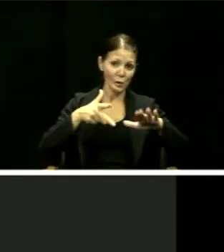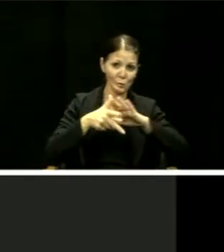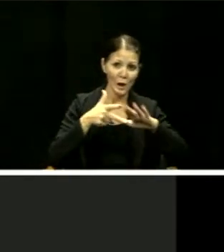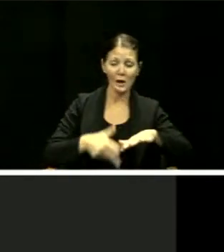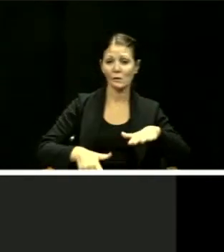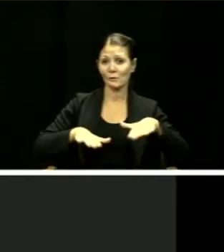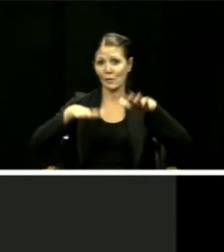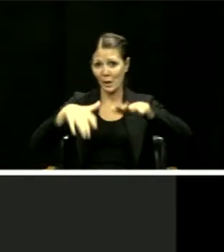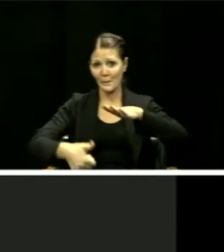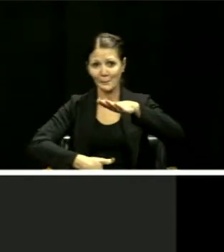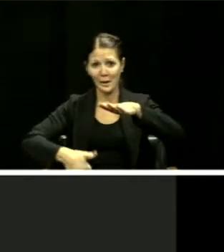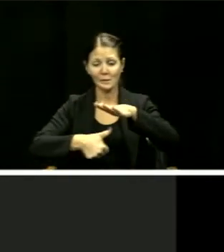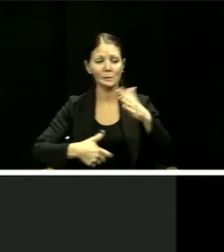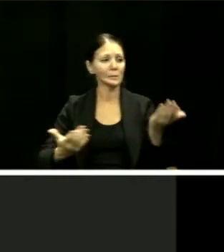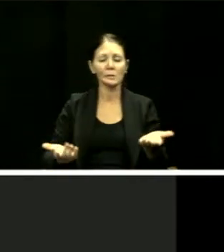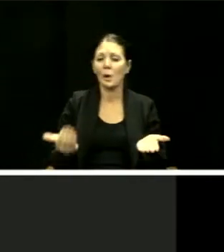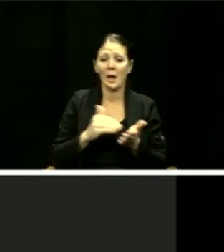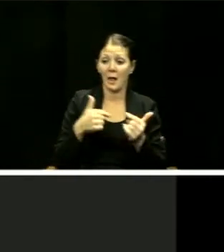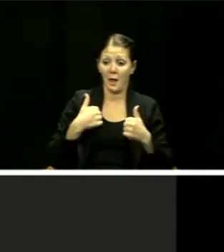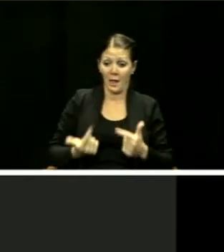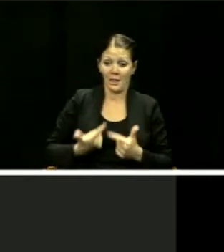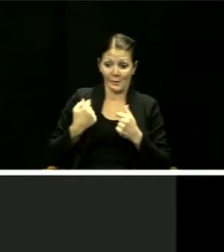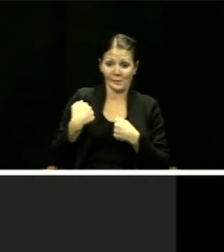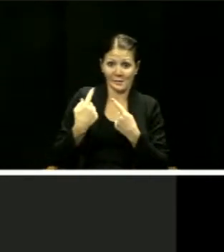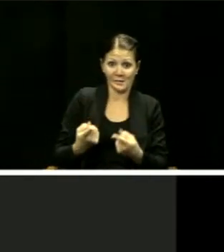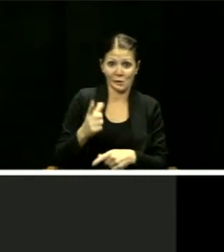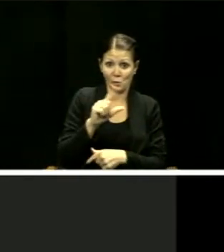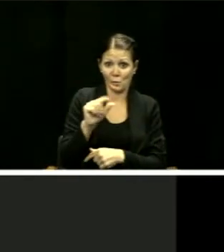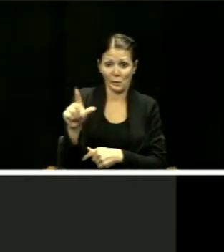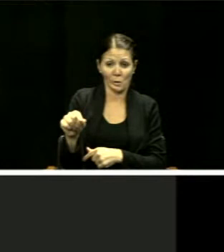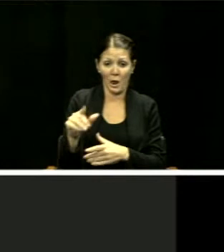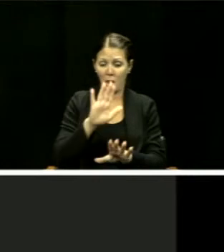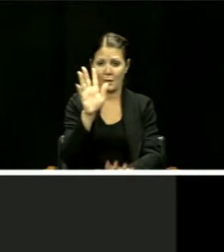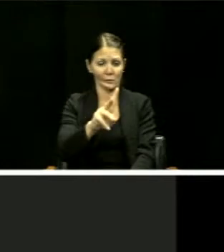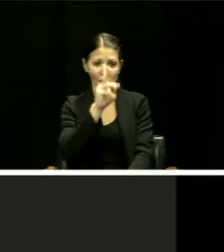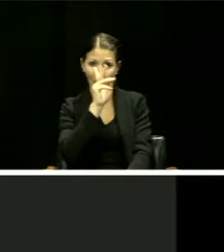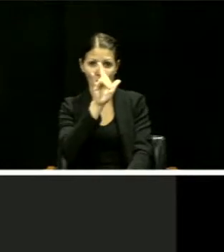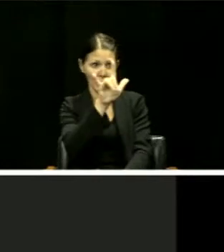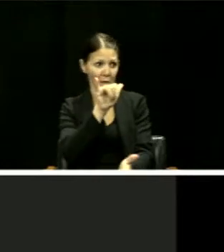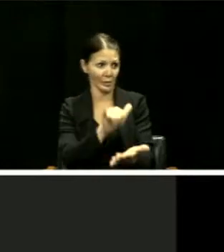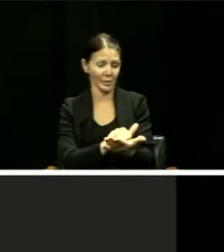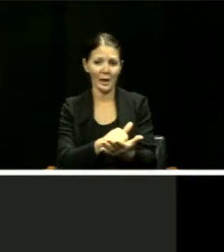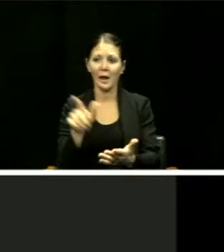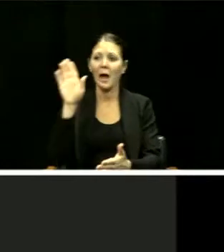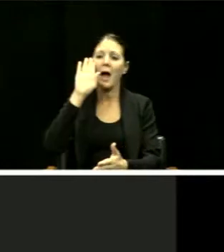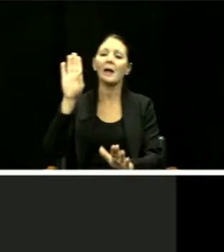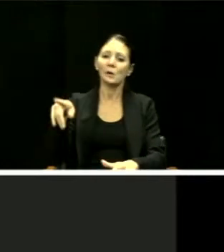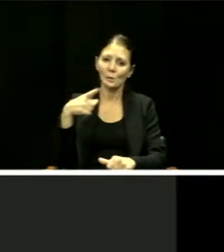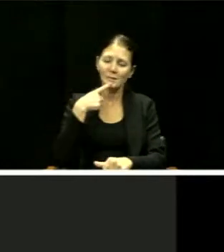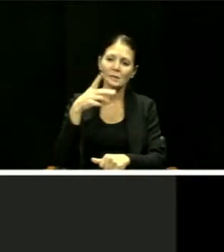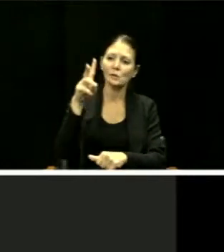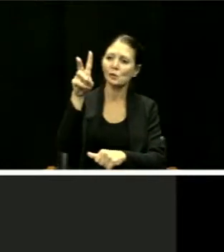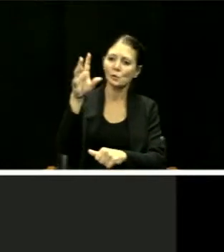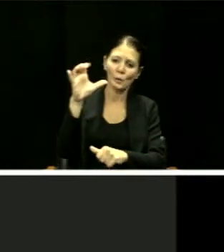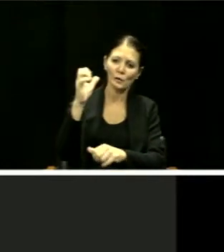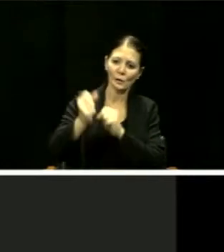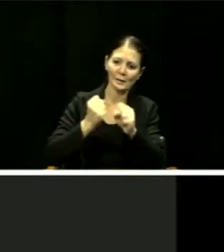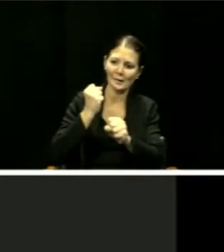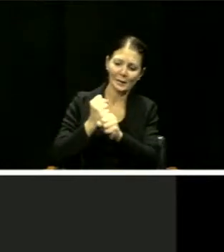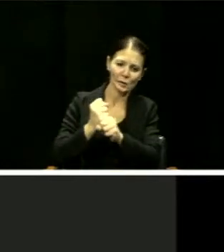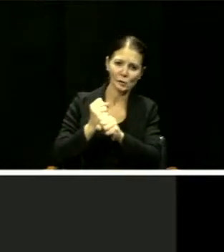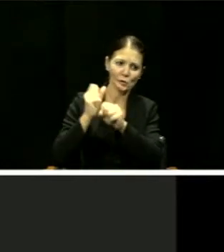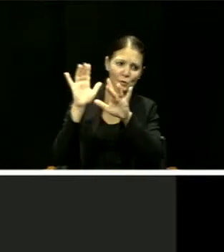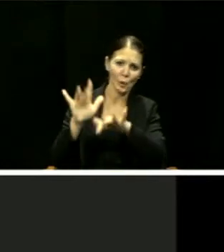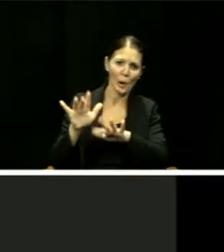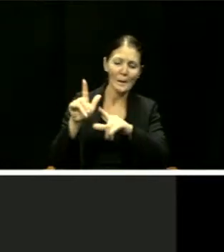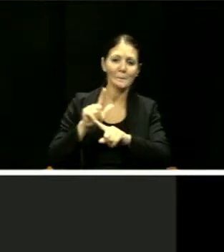again, we've lived here since 2020. Never saw anything like it. 200-year storm, fine. I don't know what the storm was in 2019. But I